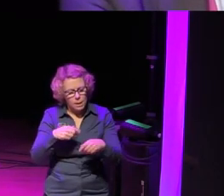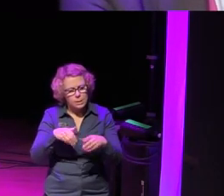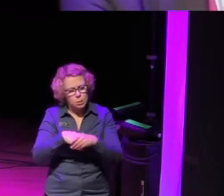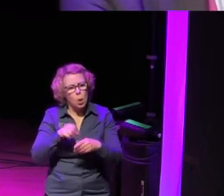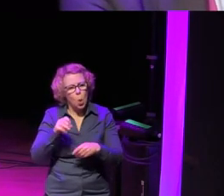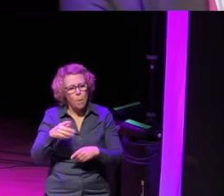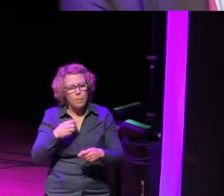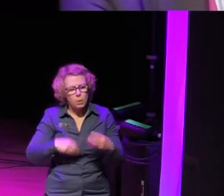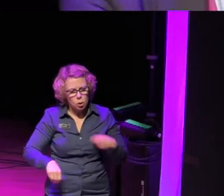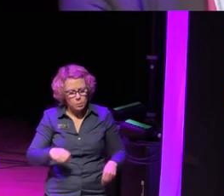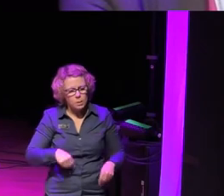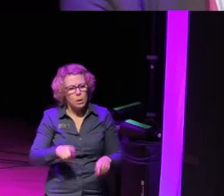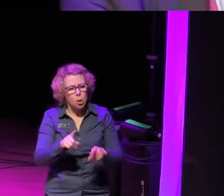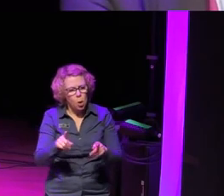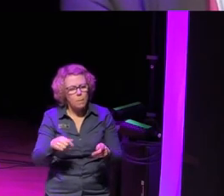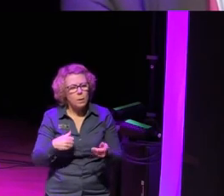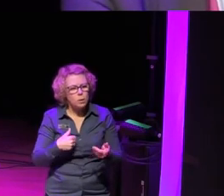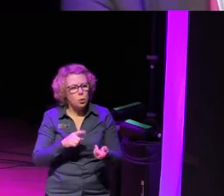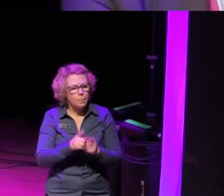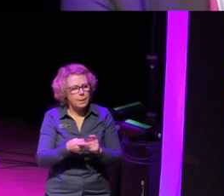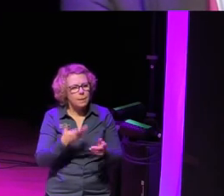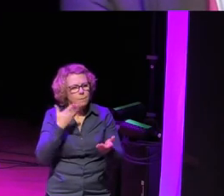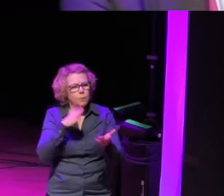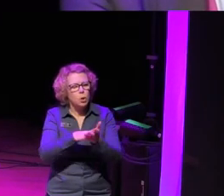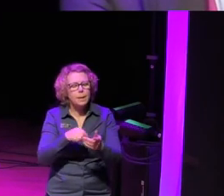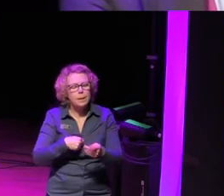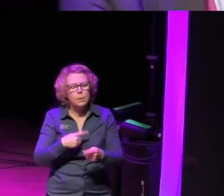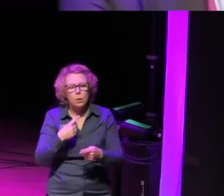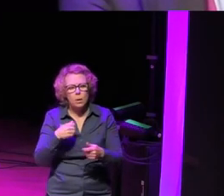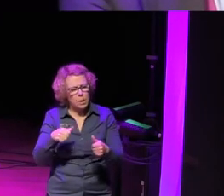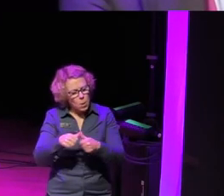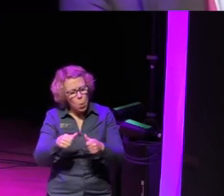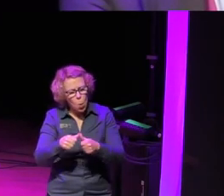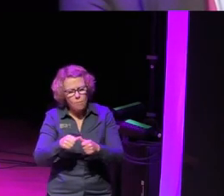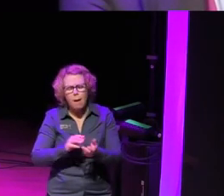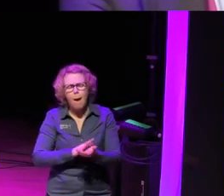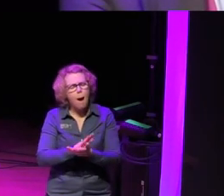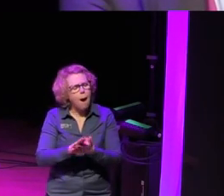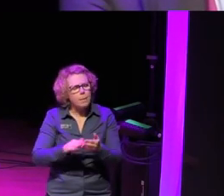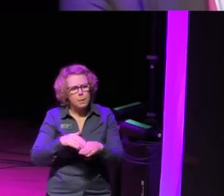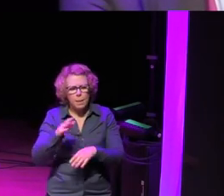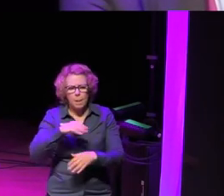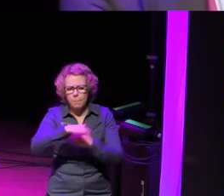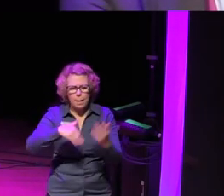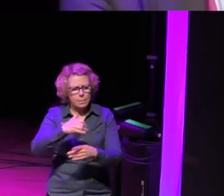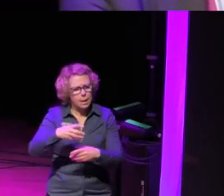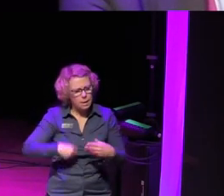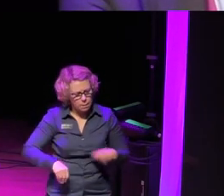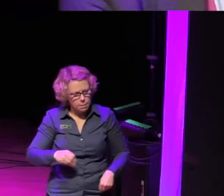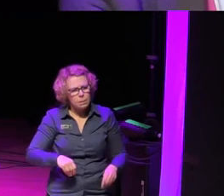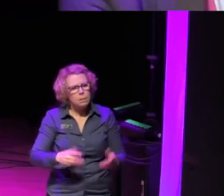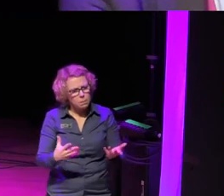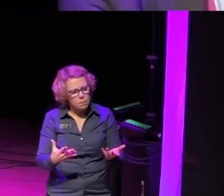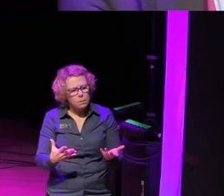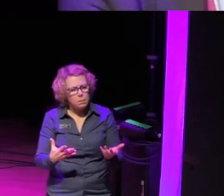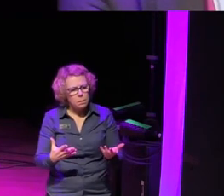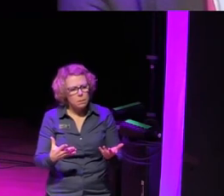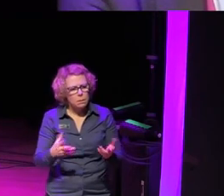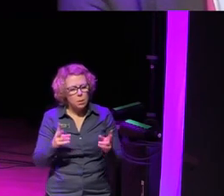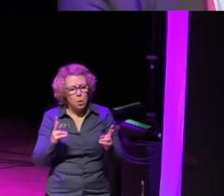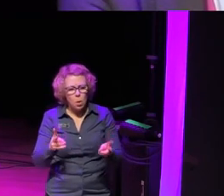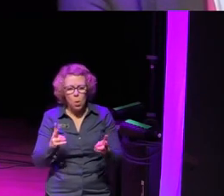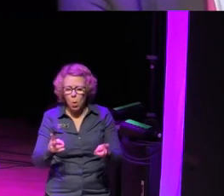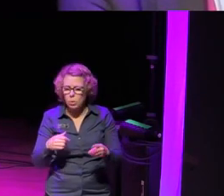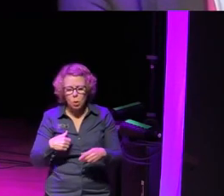personal determination that they will never be involved in corruption, even if it means bribing a